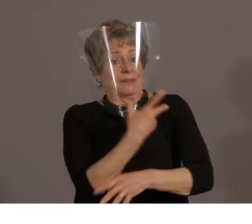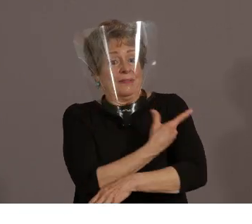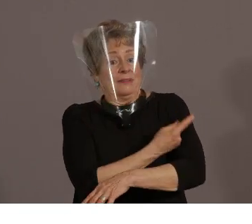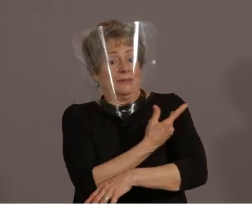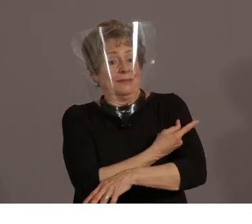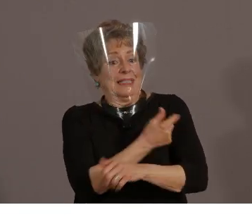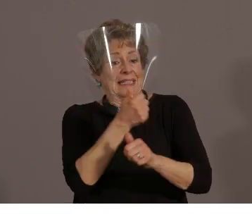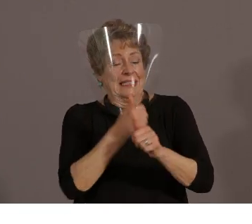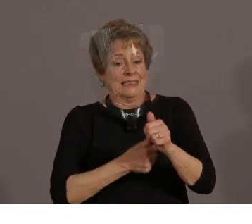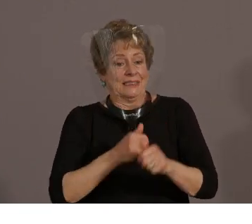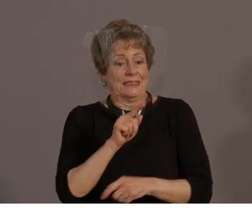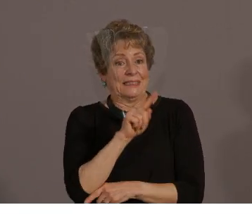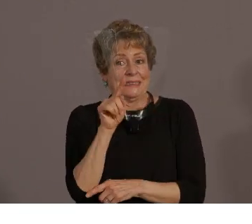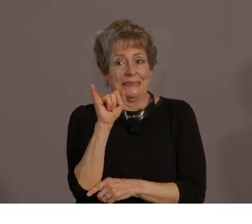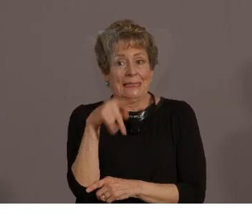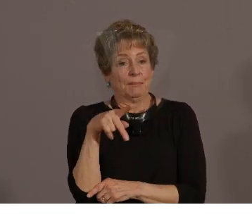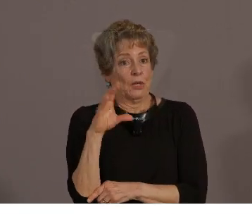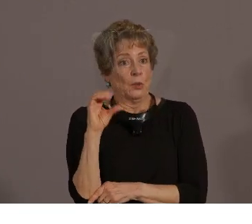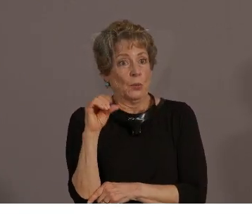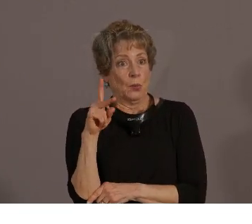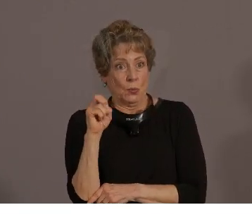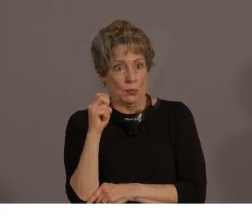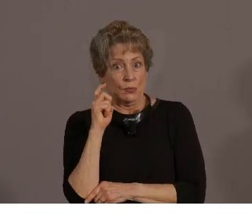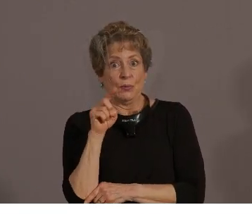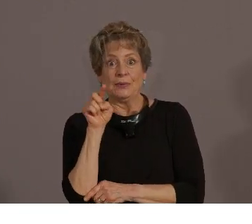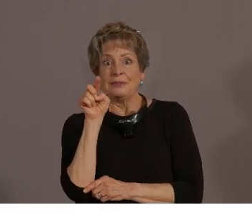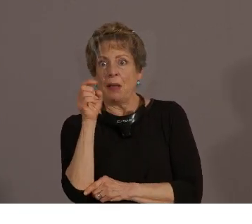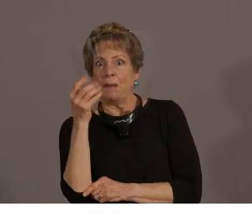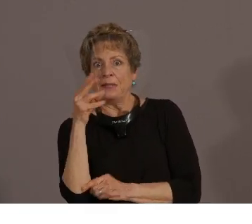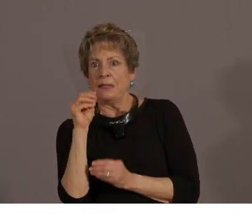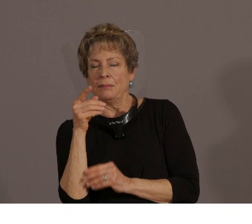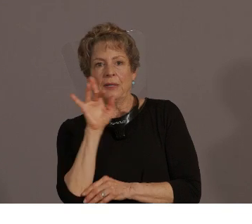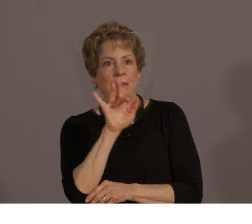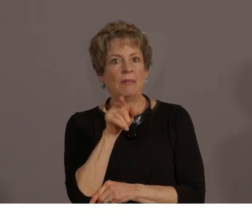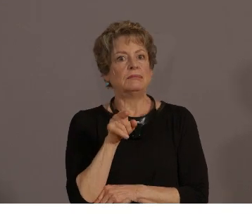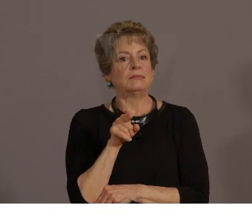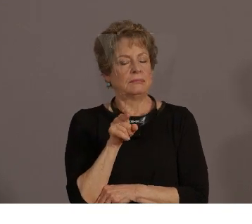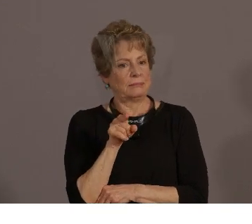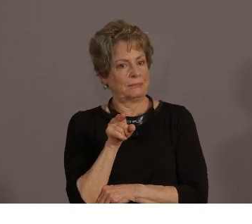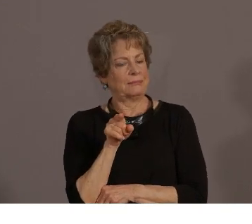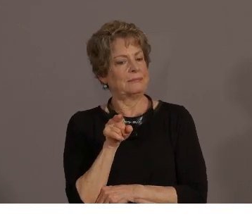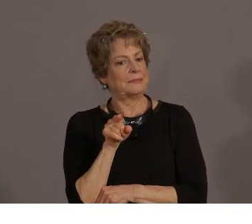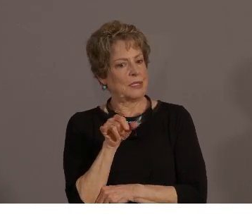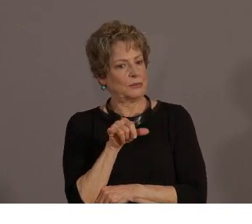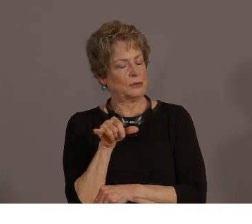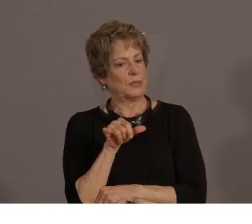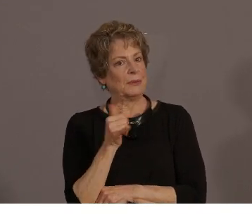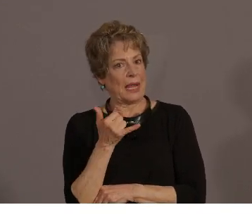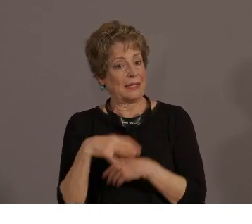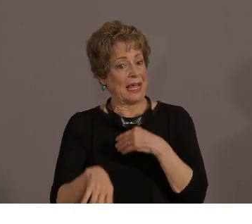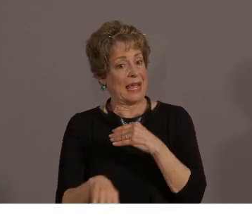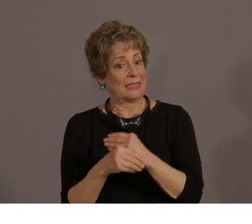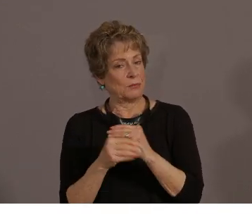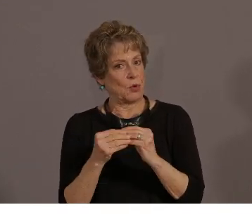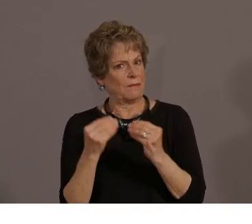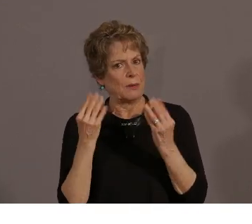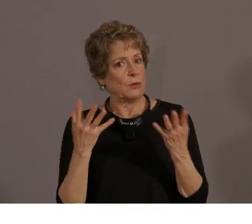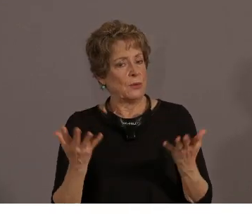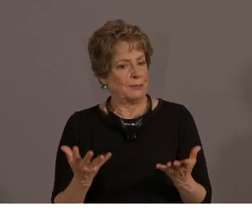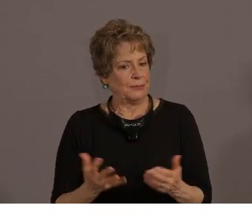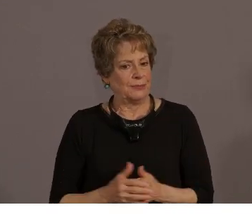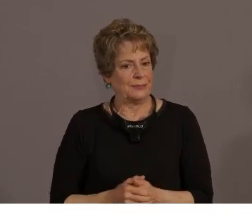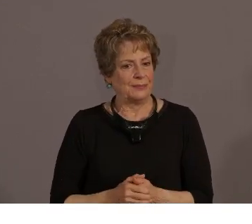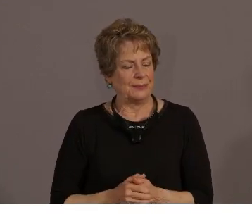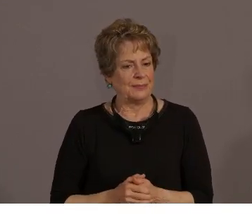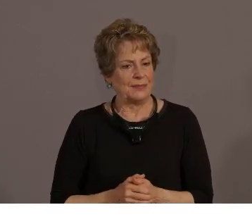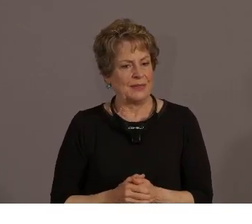new layers to our zip code map that will provide more information and to make the data more useful, because the numbers don't really